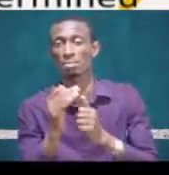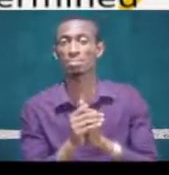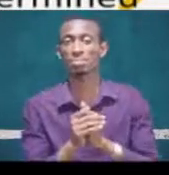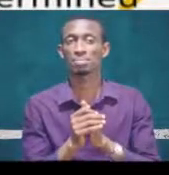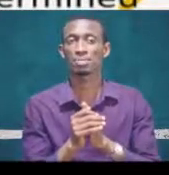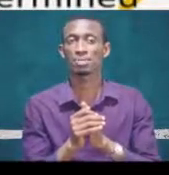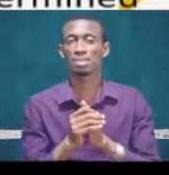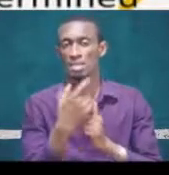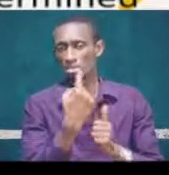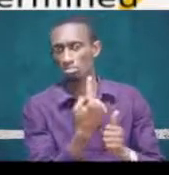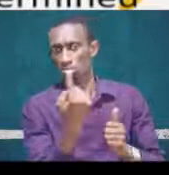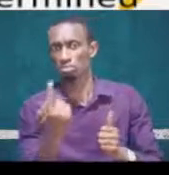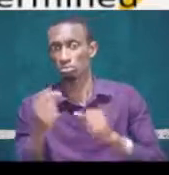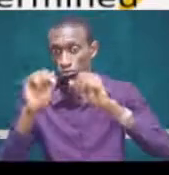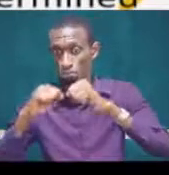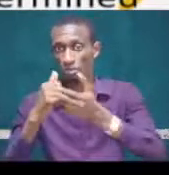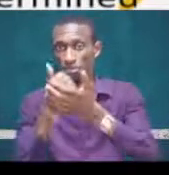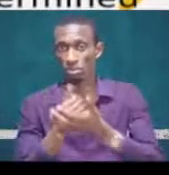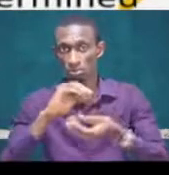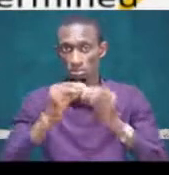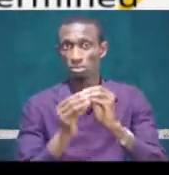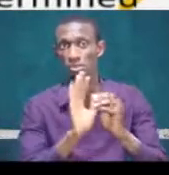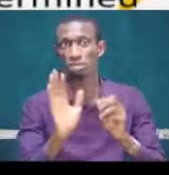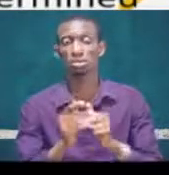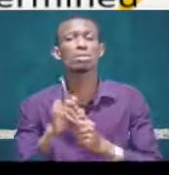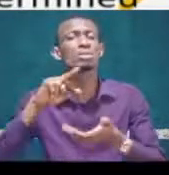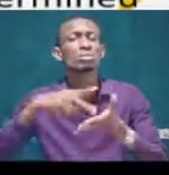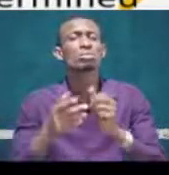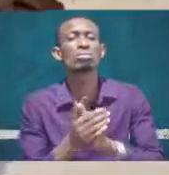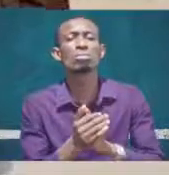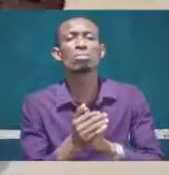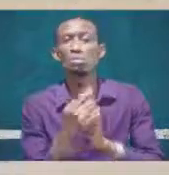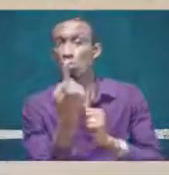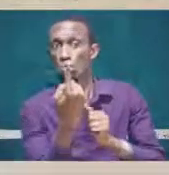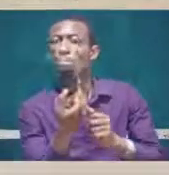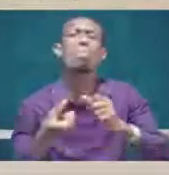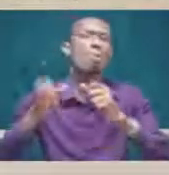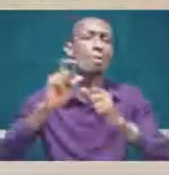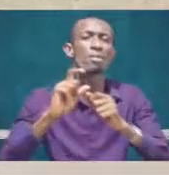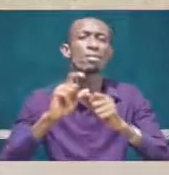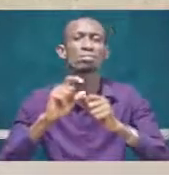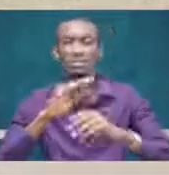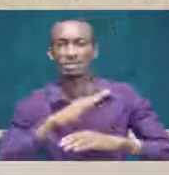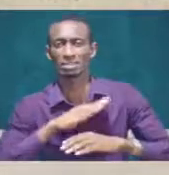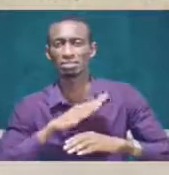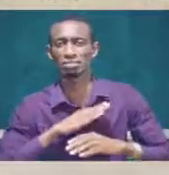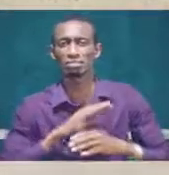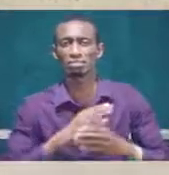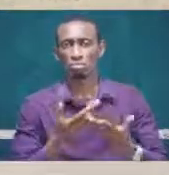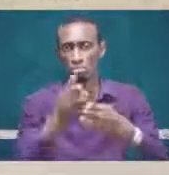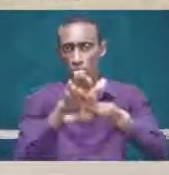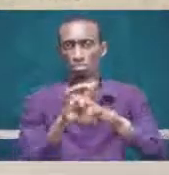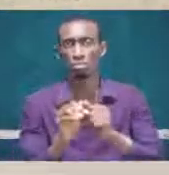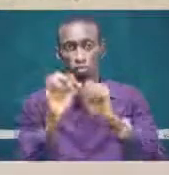actually have an infinite number. So it means that we have more than enough combinations to consume all the 20 amino acids, which